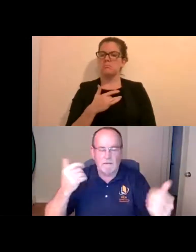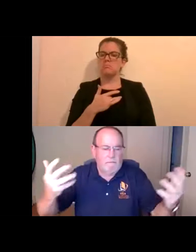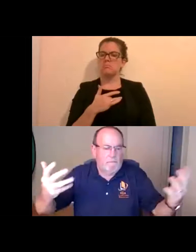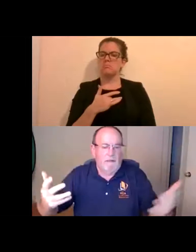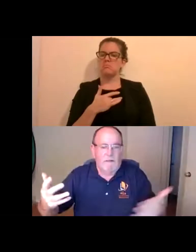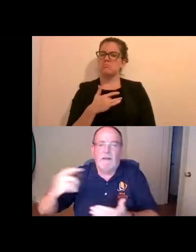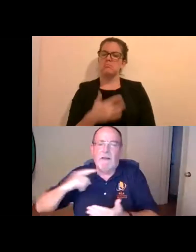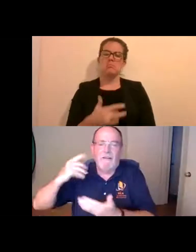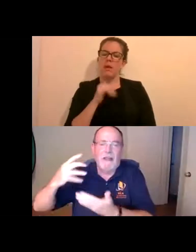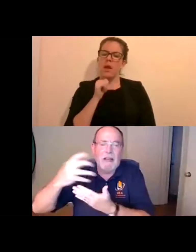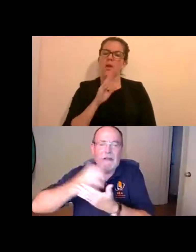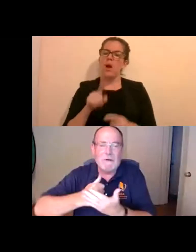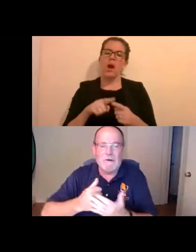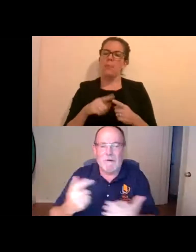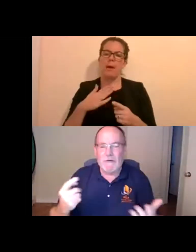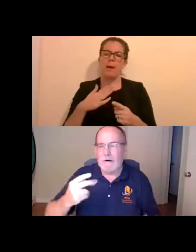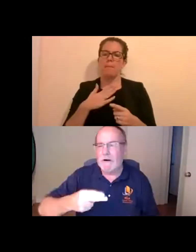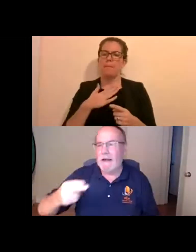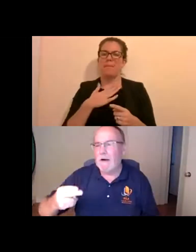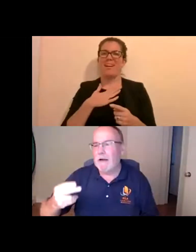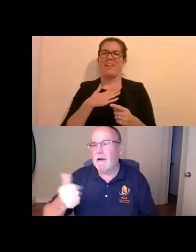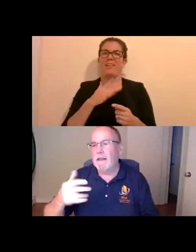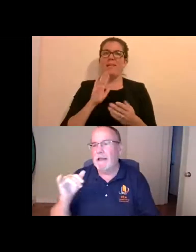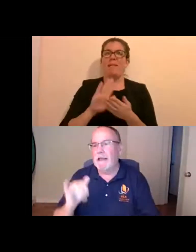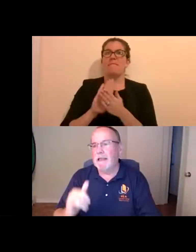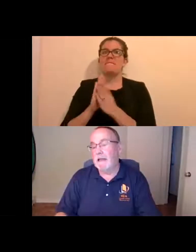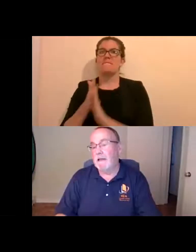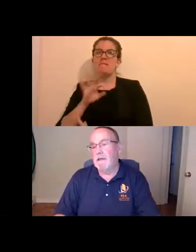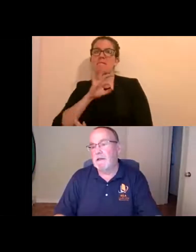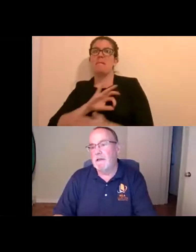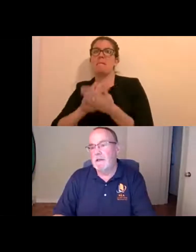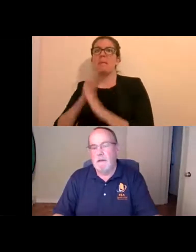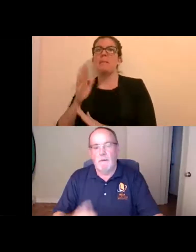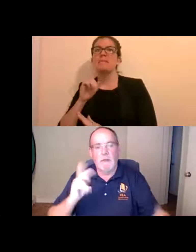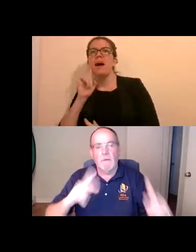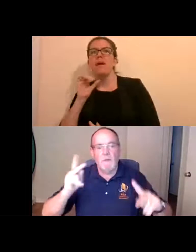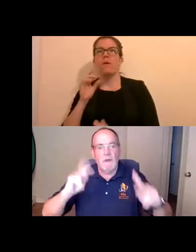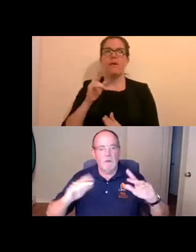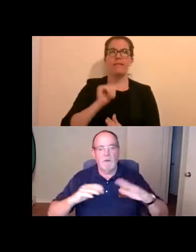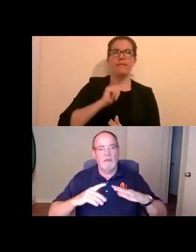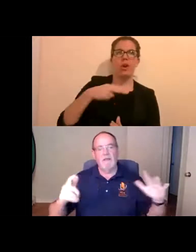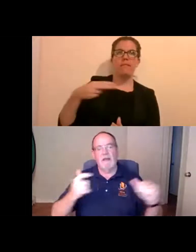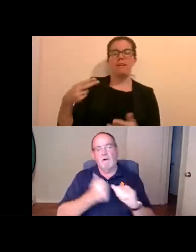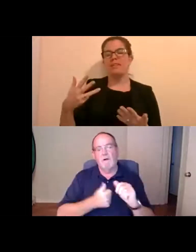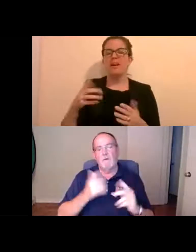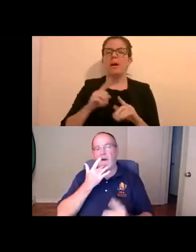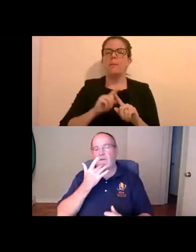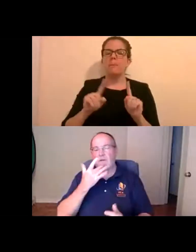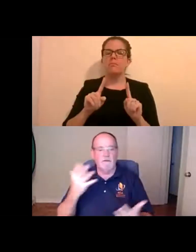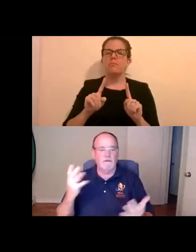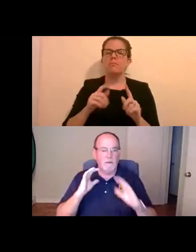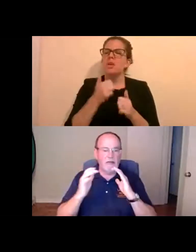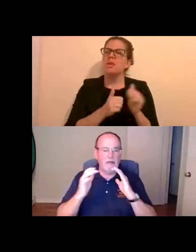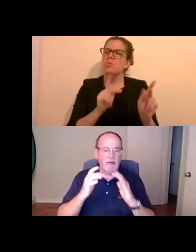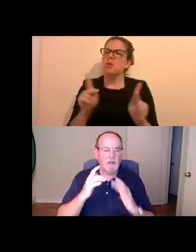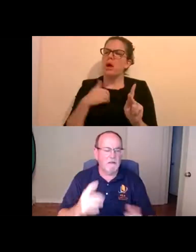hearing deaf gain or hard of hearing or anything like that. It's just people are people. We each have our own preference